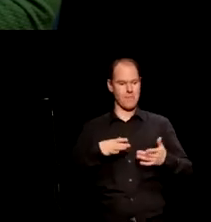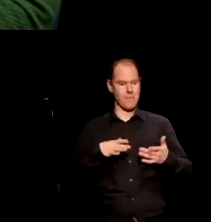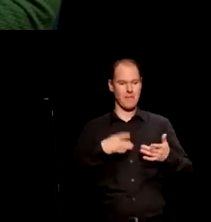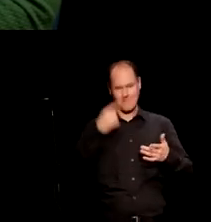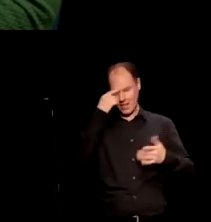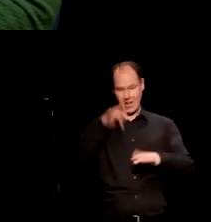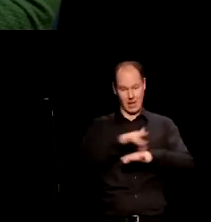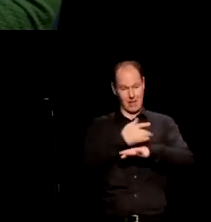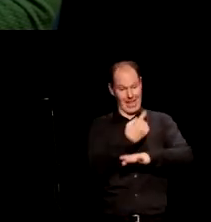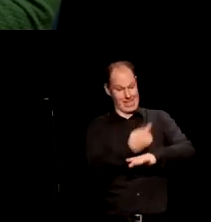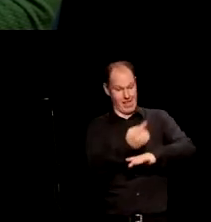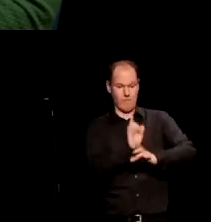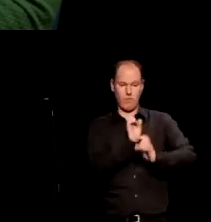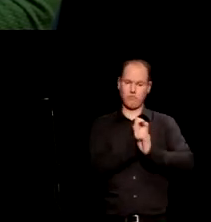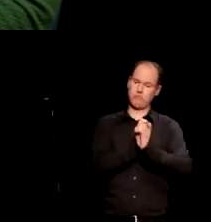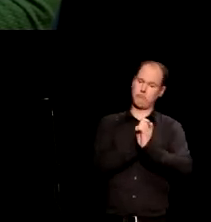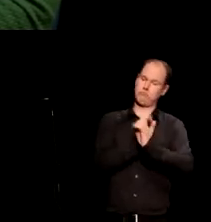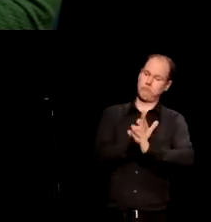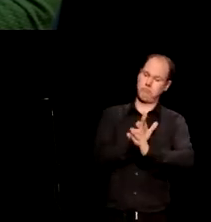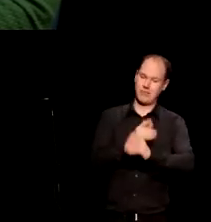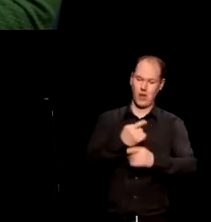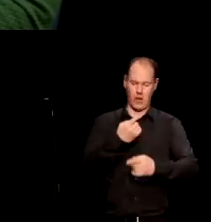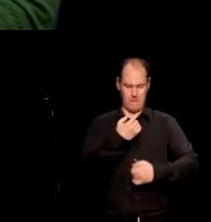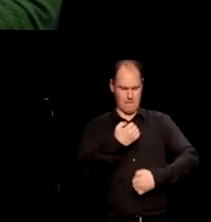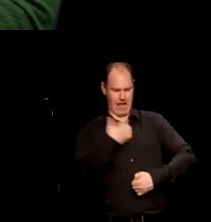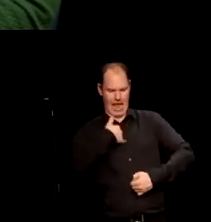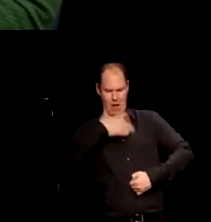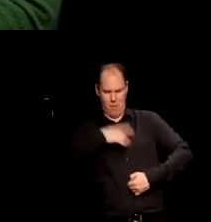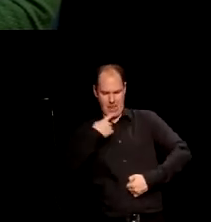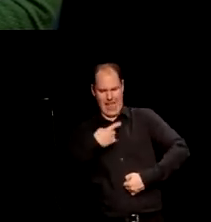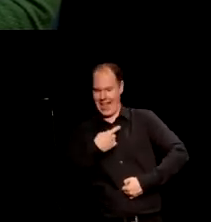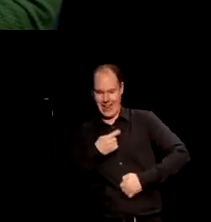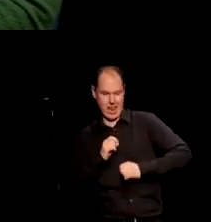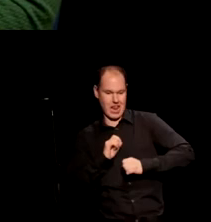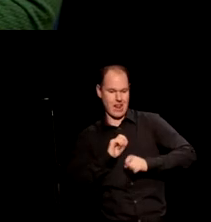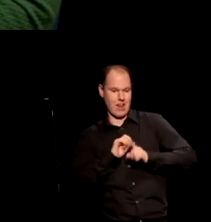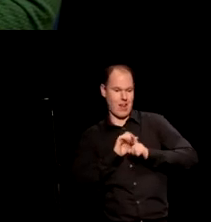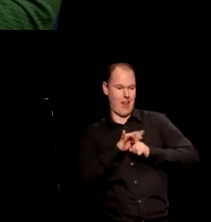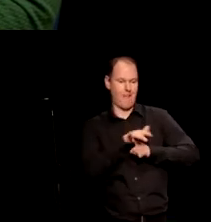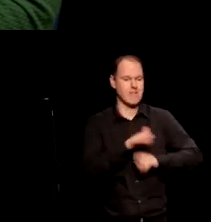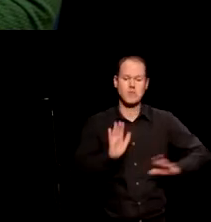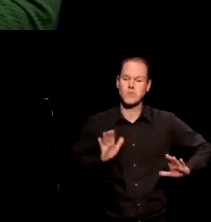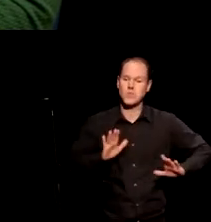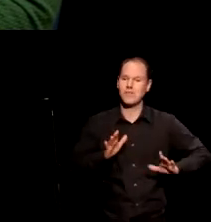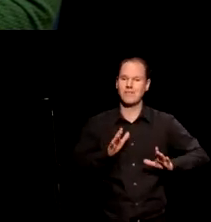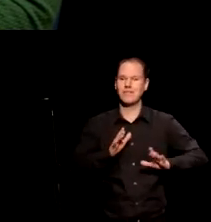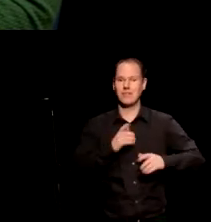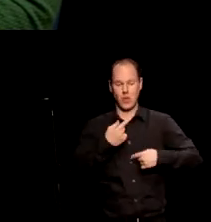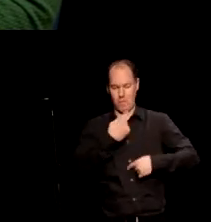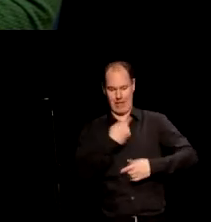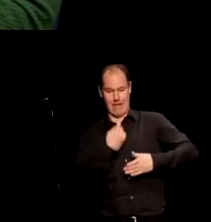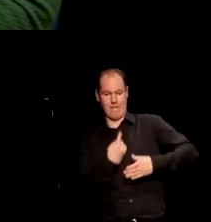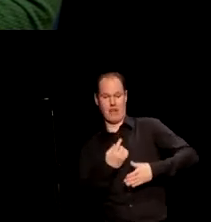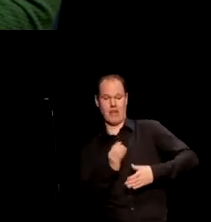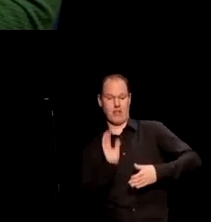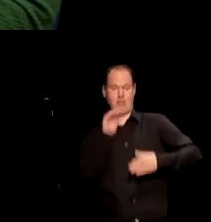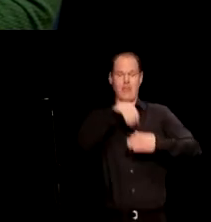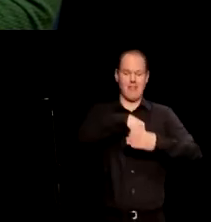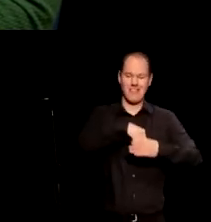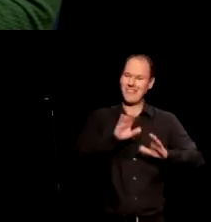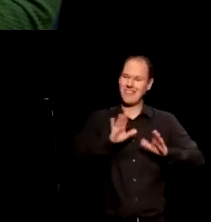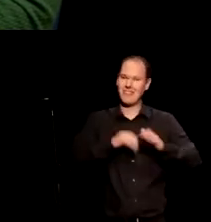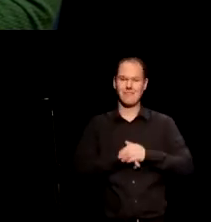to say? So that's the kind of, exactly what you're saying. Really. Really. It's that thing of, don't place yourself in something that isn't there and force